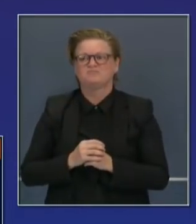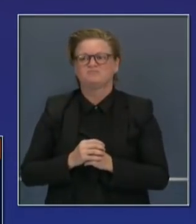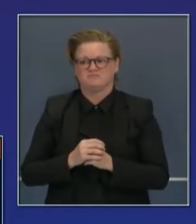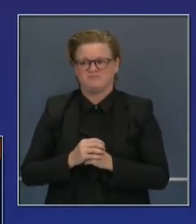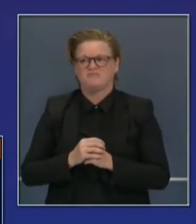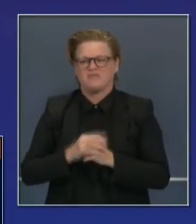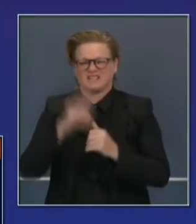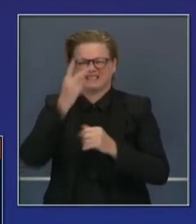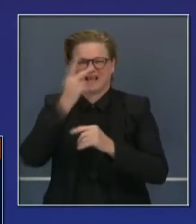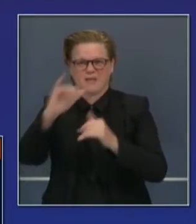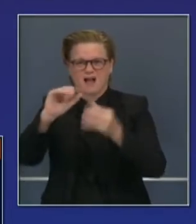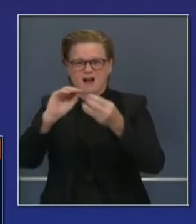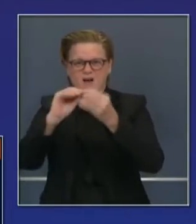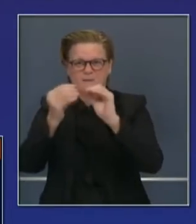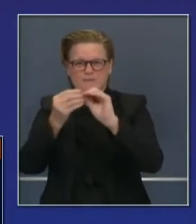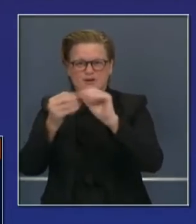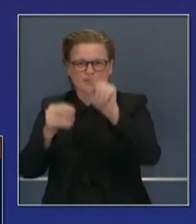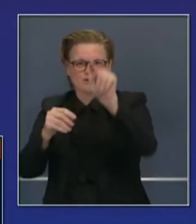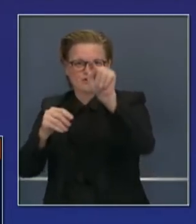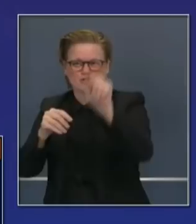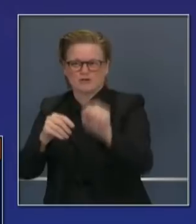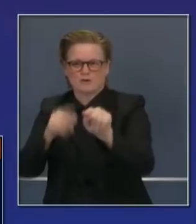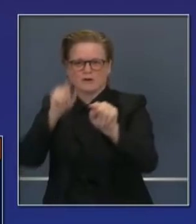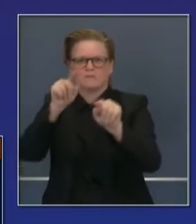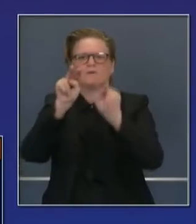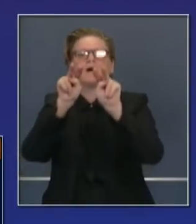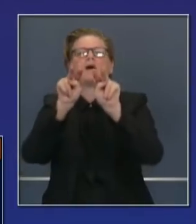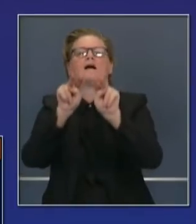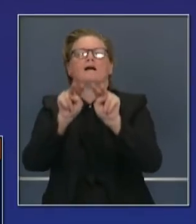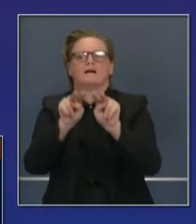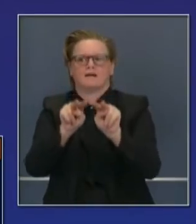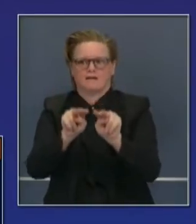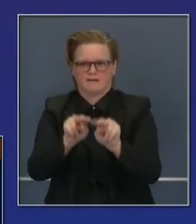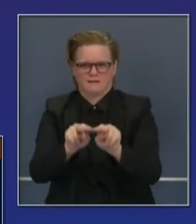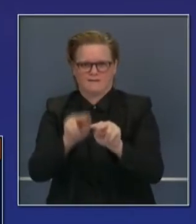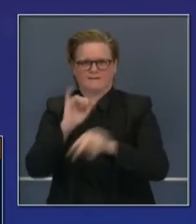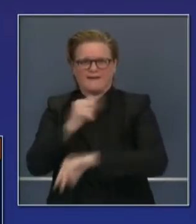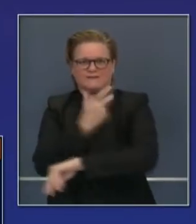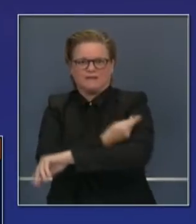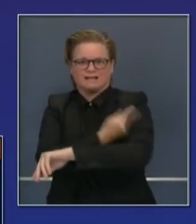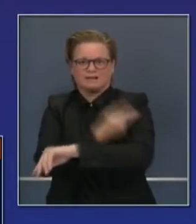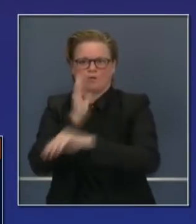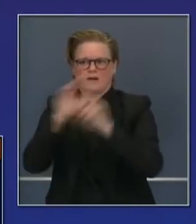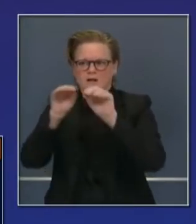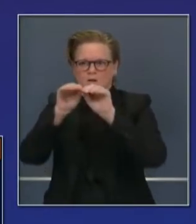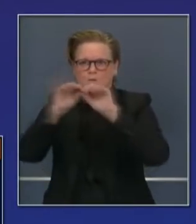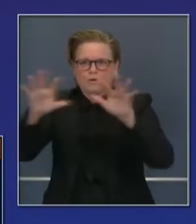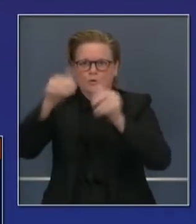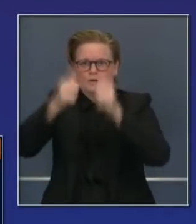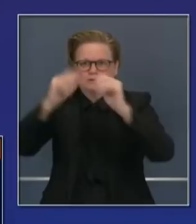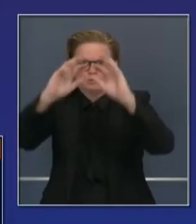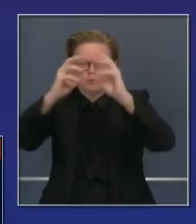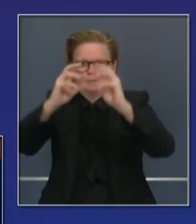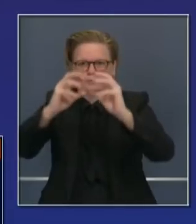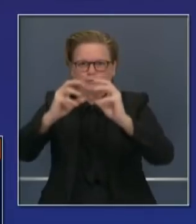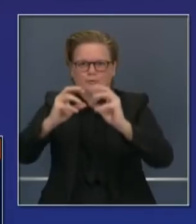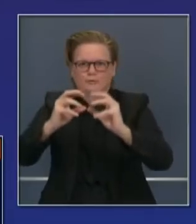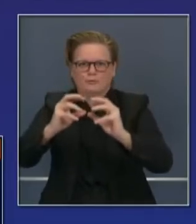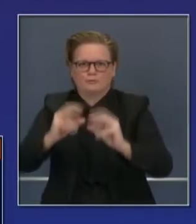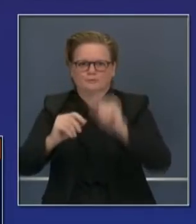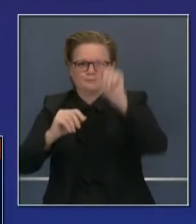327,600 doses in the first tranche. These are our vaccine regions. I distinguish the